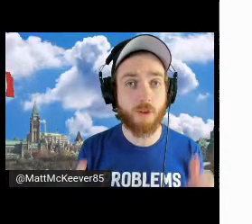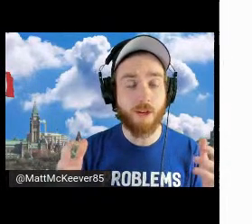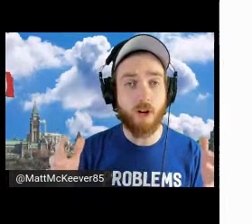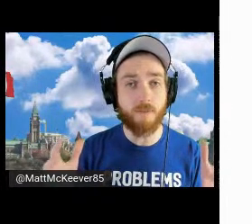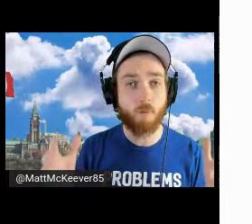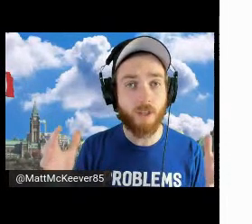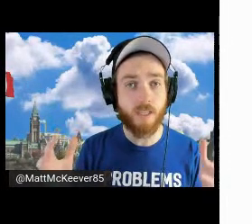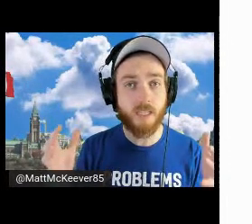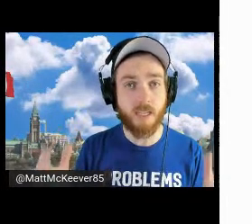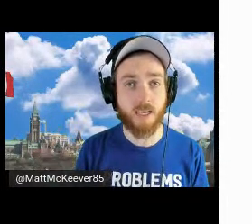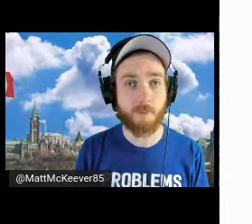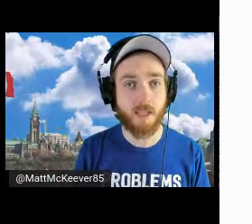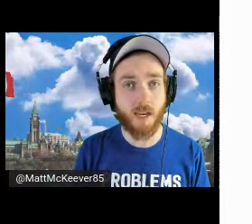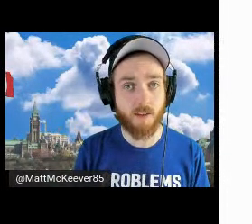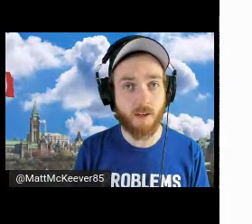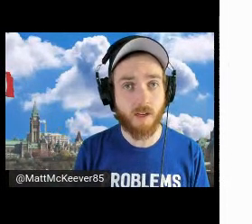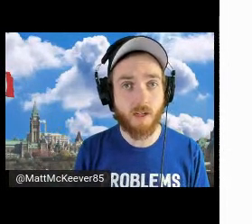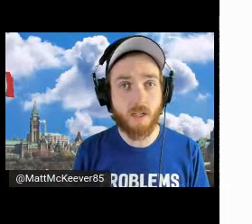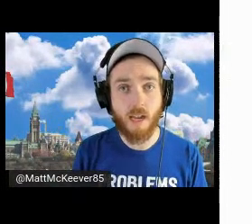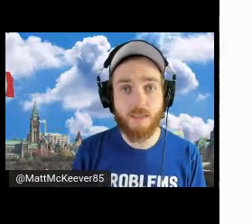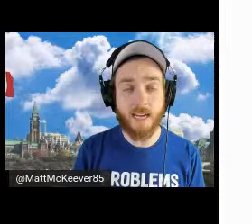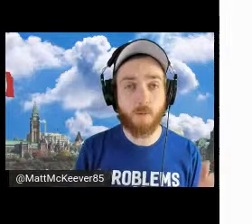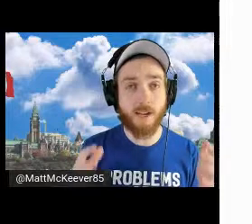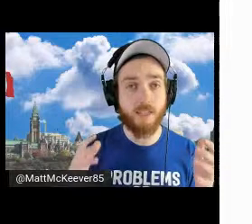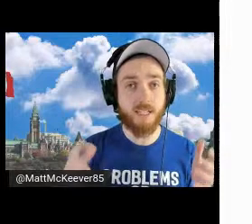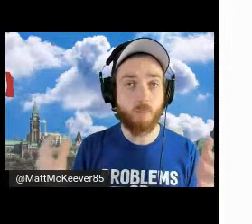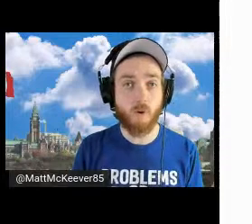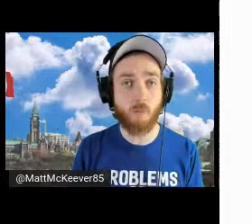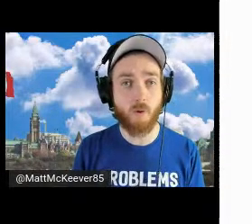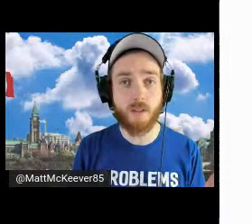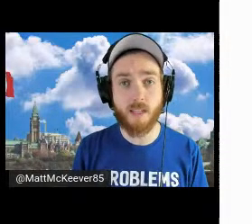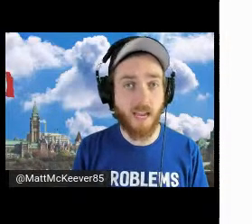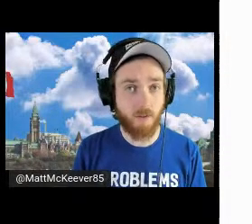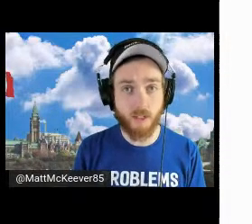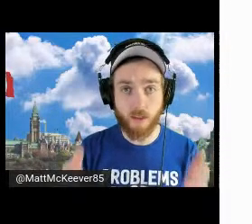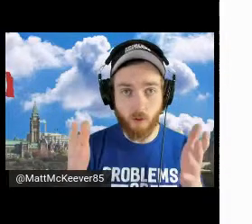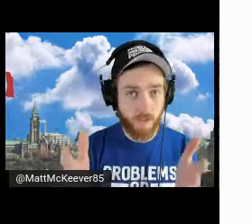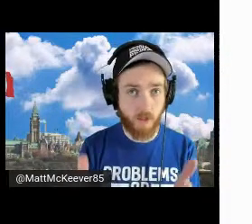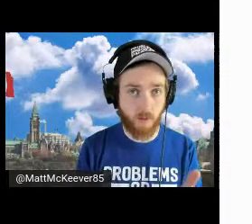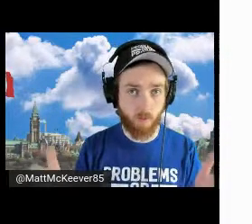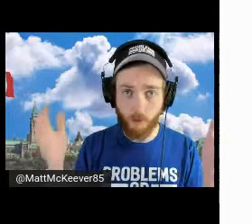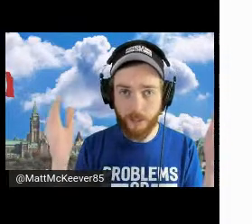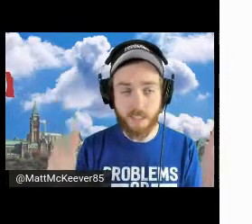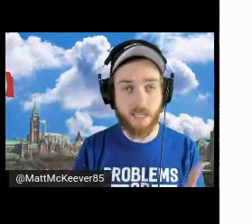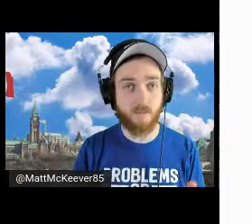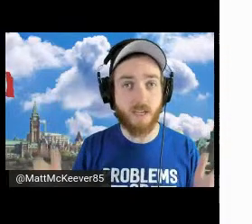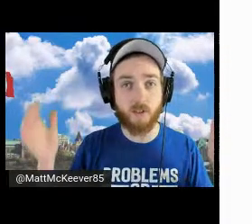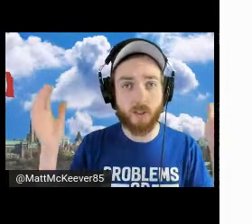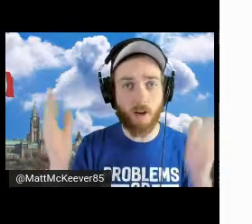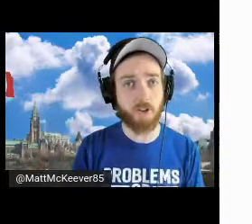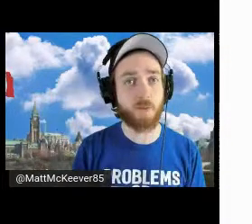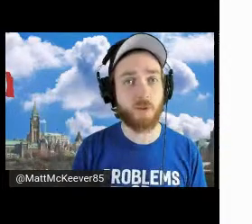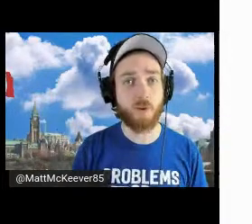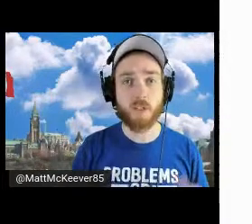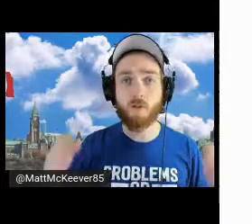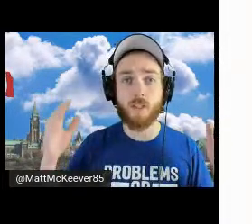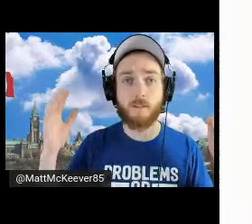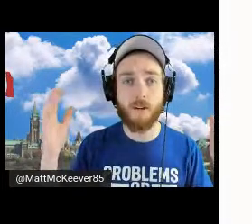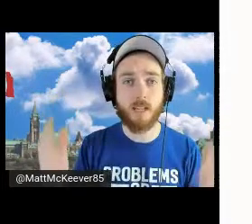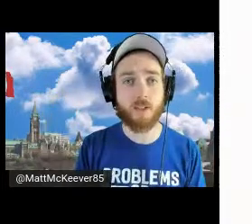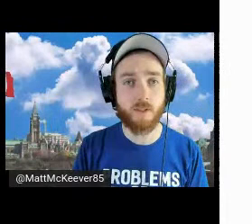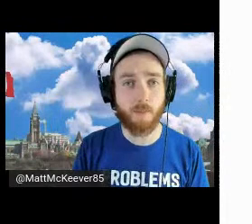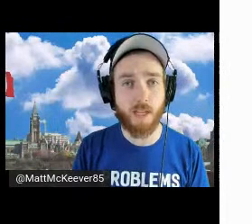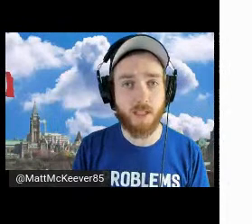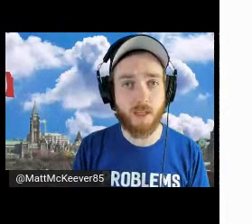there where they're often willing to stick up together. And that's why I think it's more important than ever that those of you, the real estate investors, entrepreneurs, those